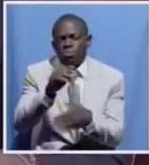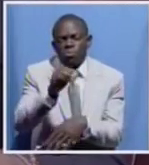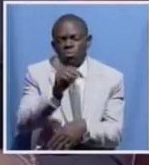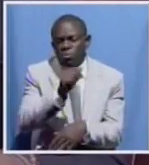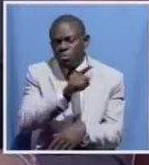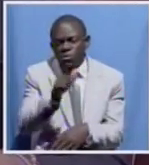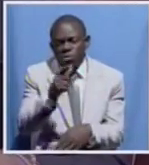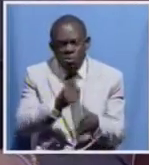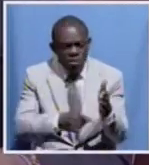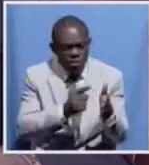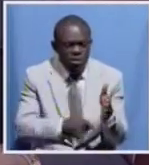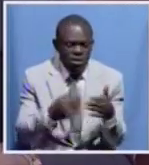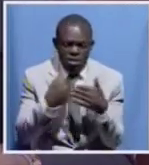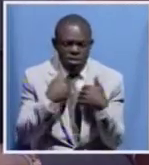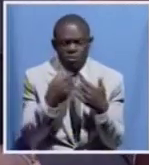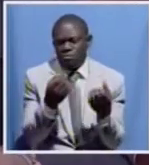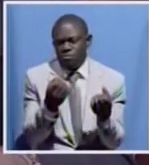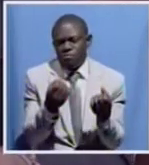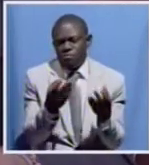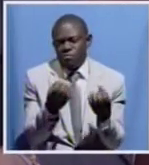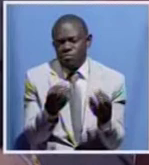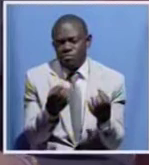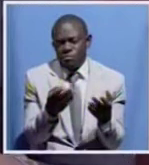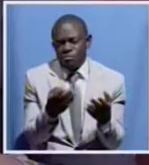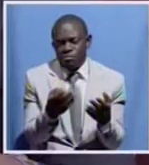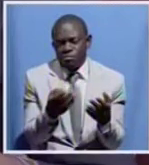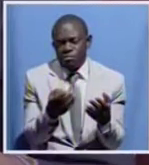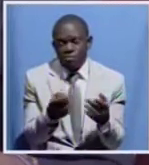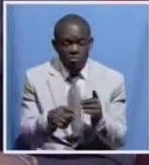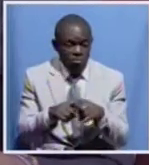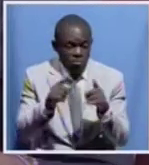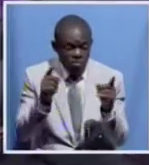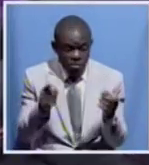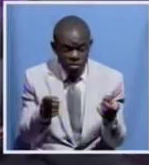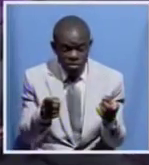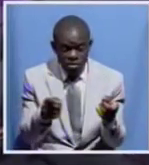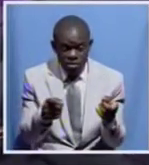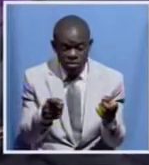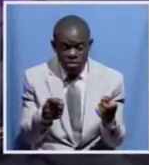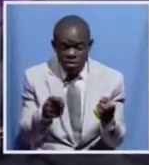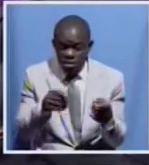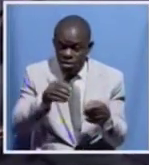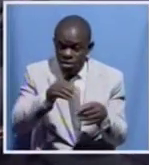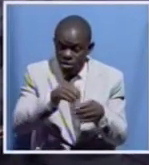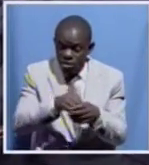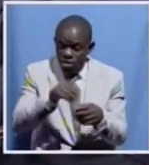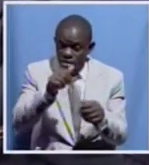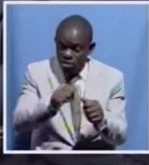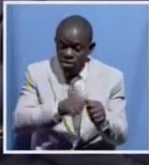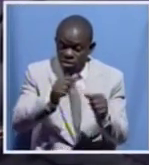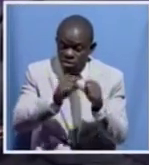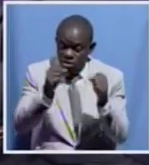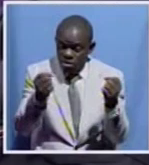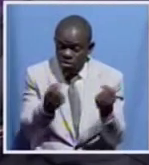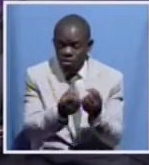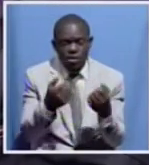something is happening. It's not probably the optimum, because in every society there is still the poor and